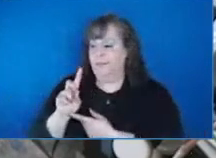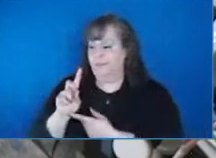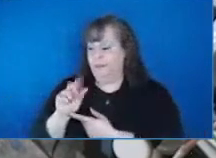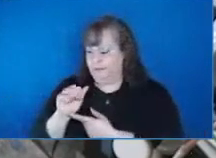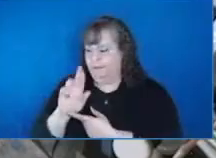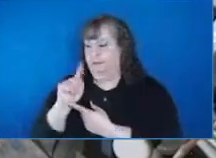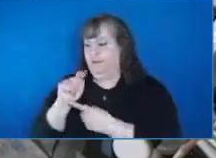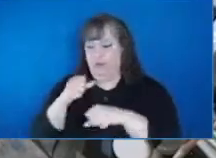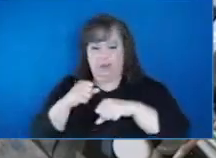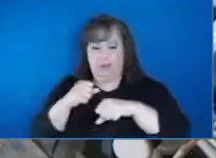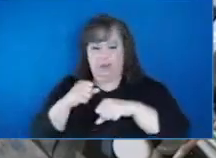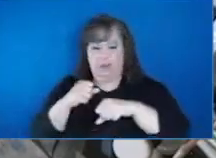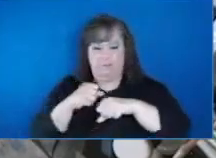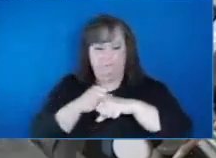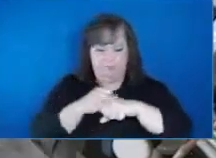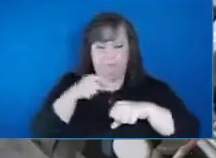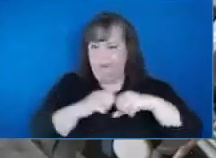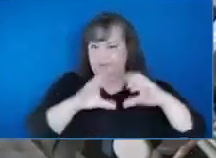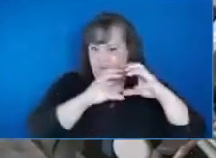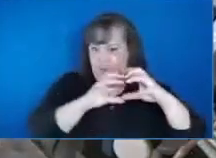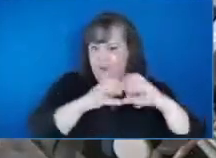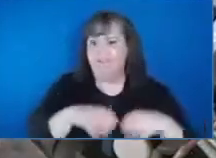we go.